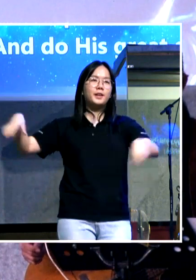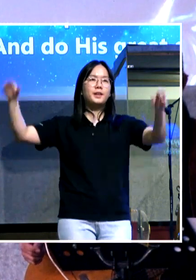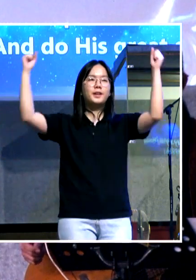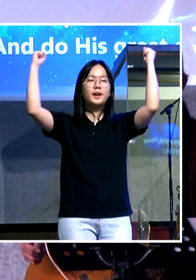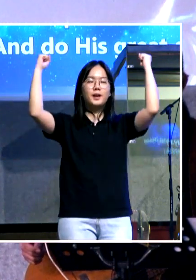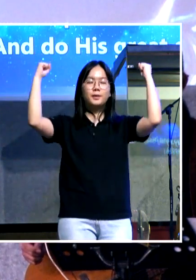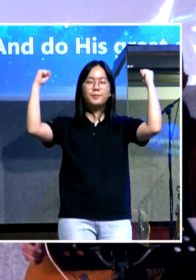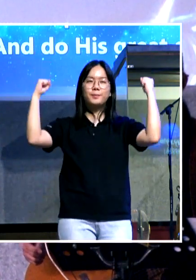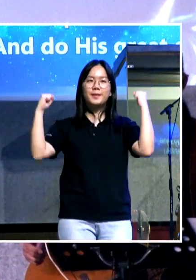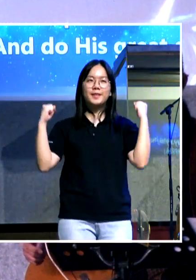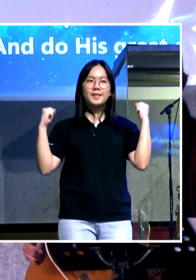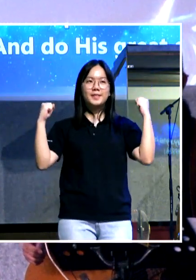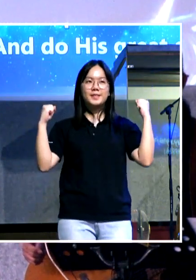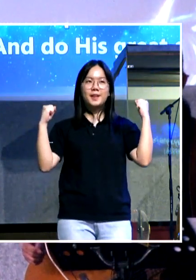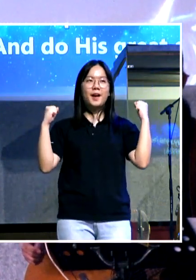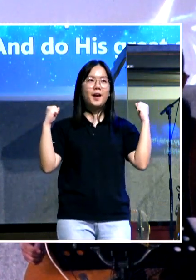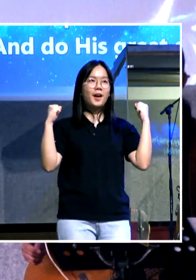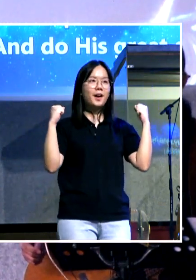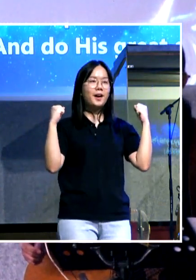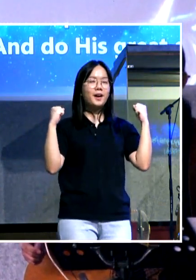perbuatannya yang